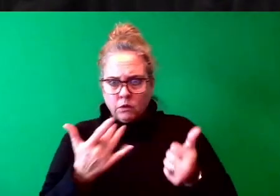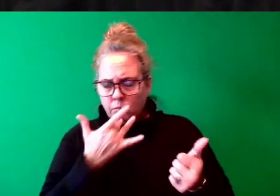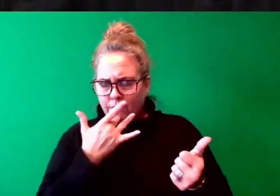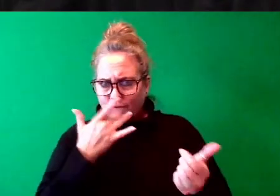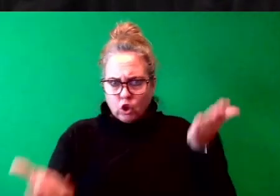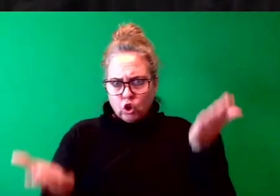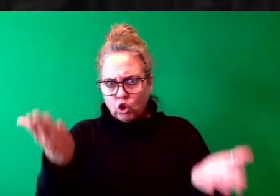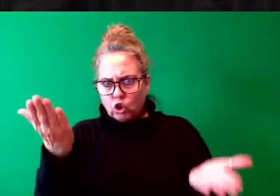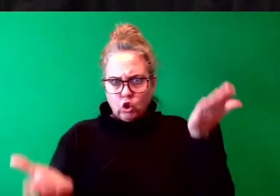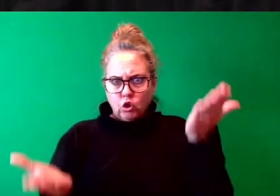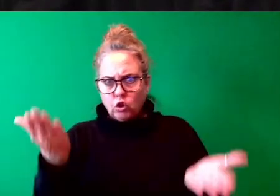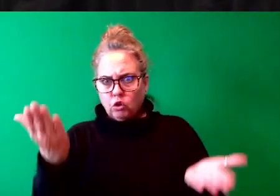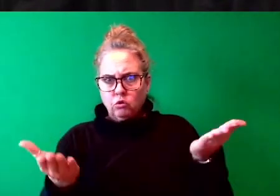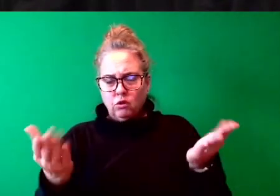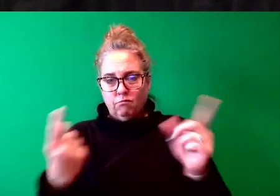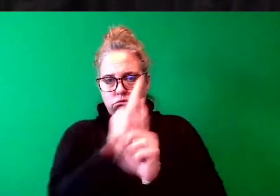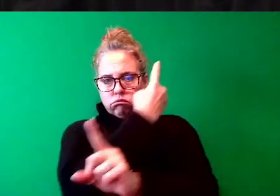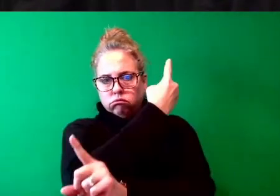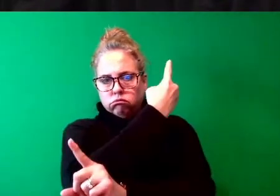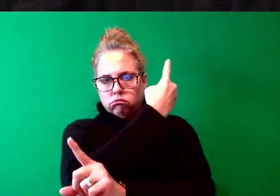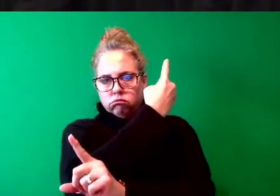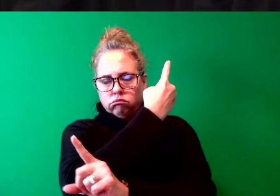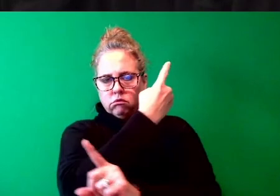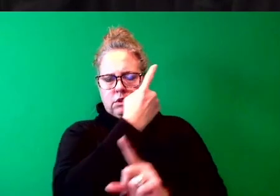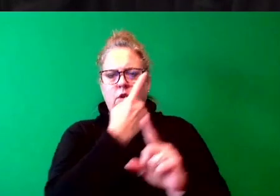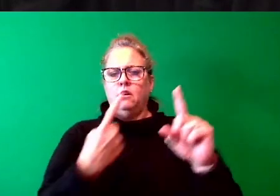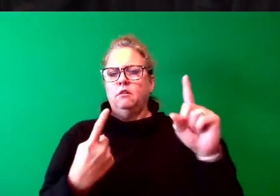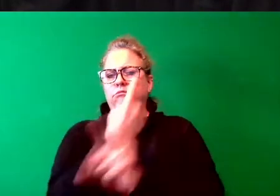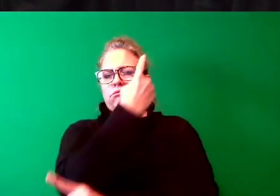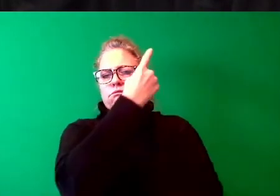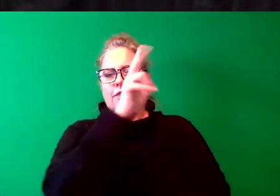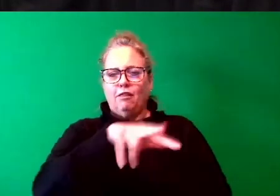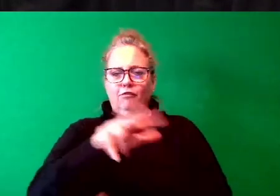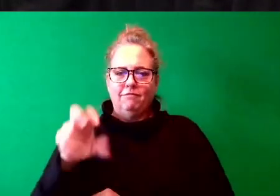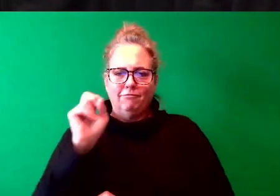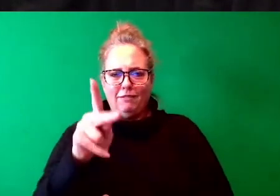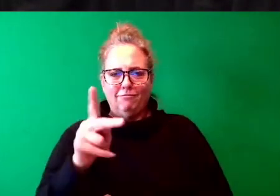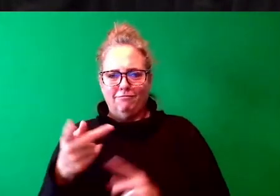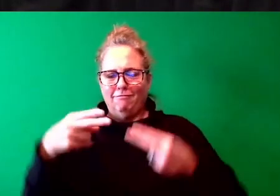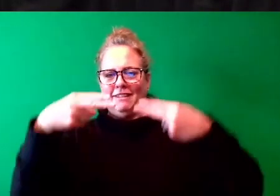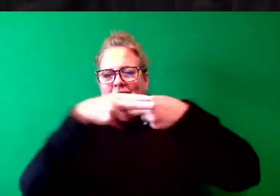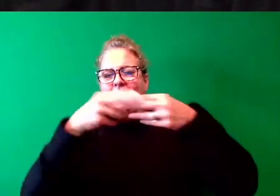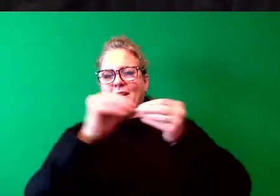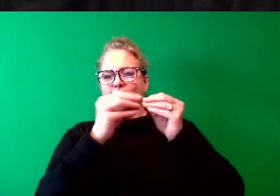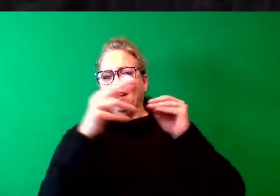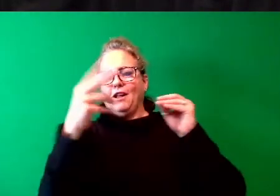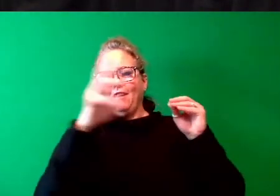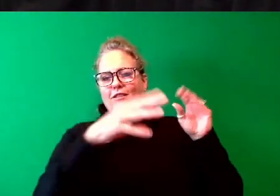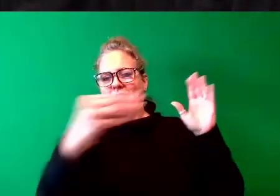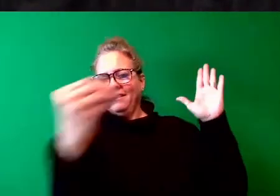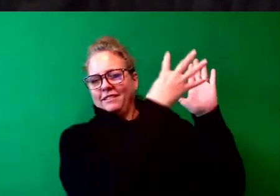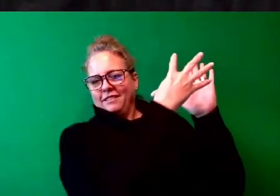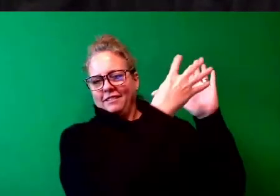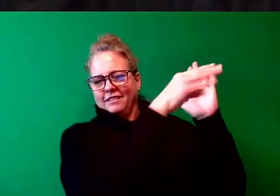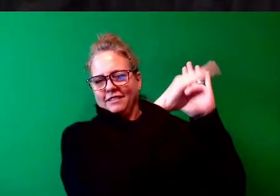33. 34? Okay, I apologize. Slide 34 real quickly. you're doing